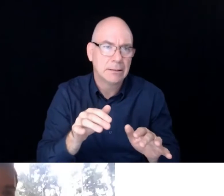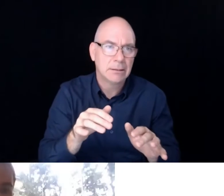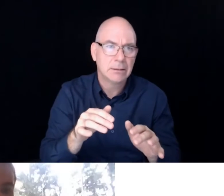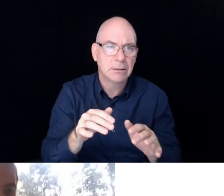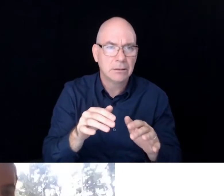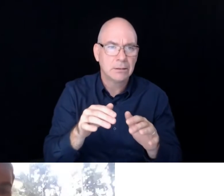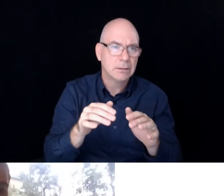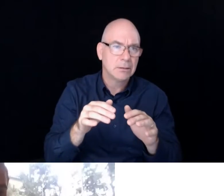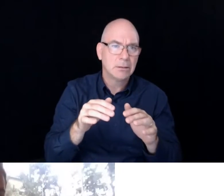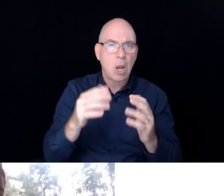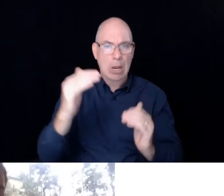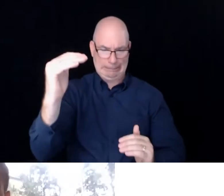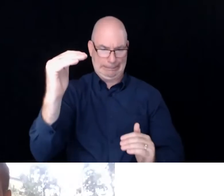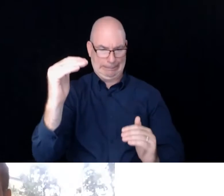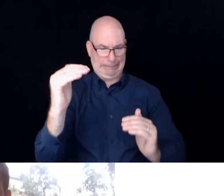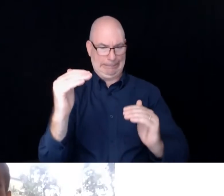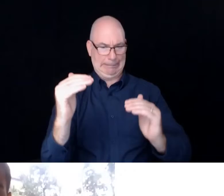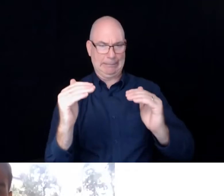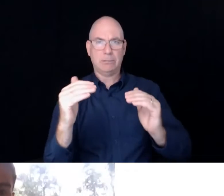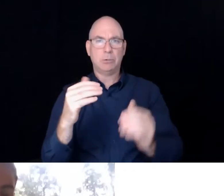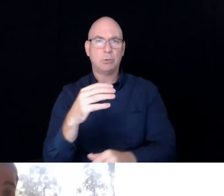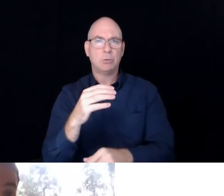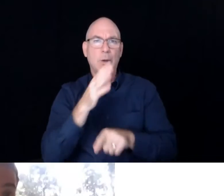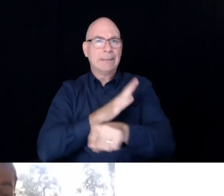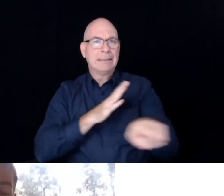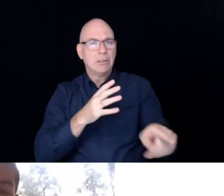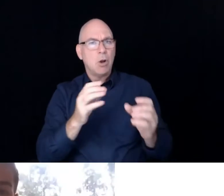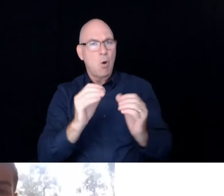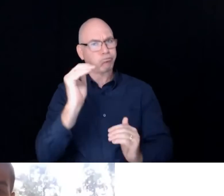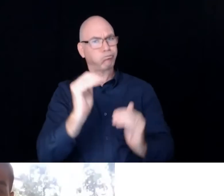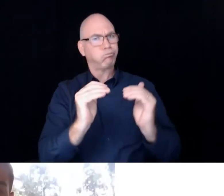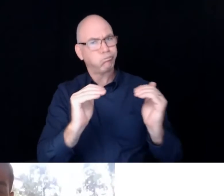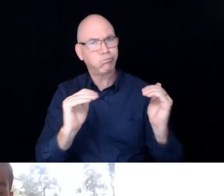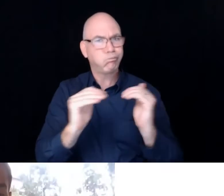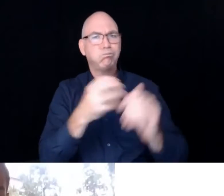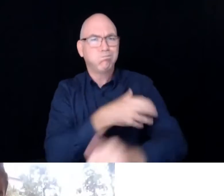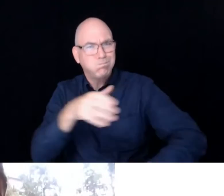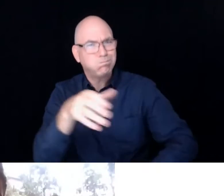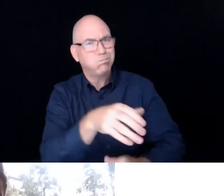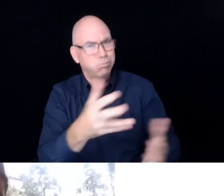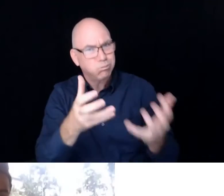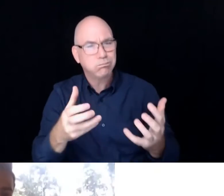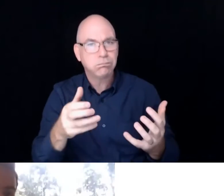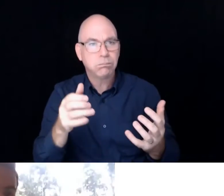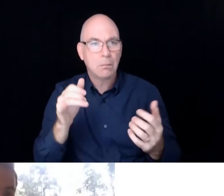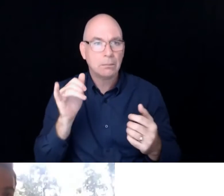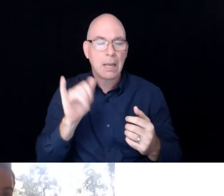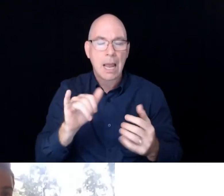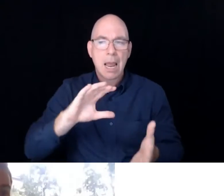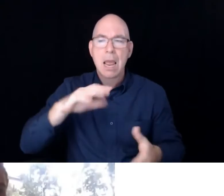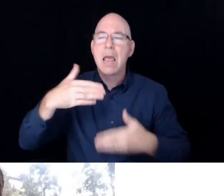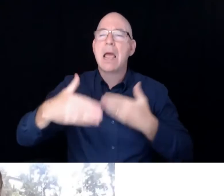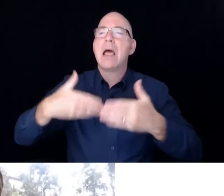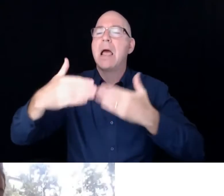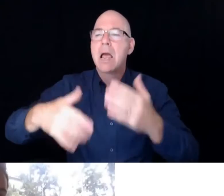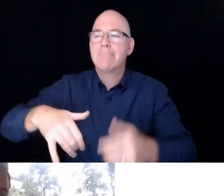on the gender equality and women empowerment, to give an equal opportunity to everyone, we reached to this conclusion that